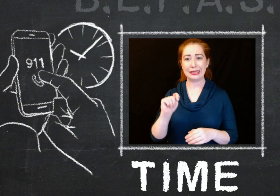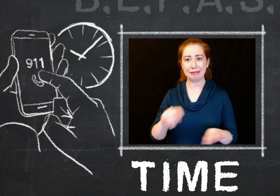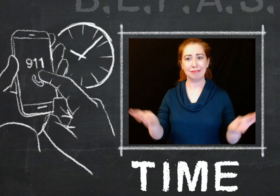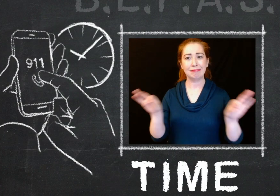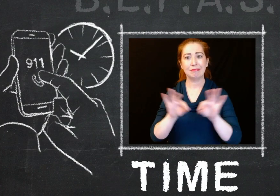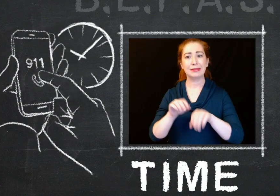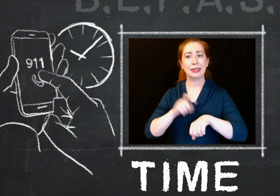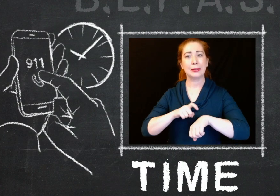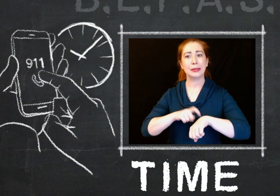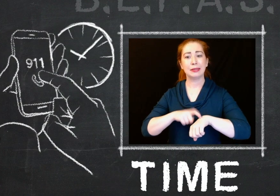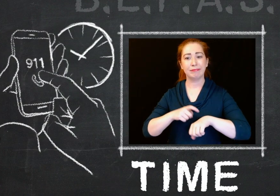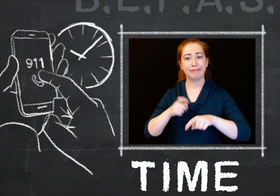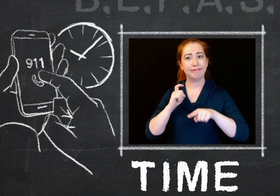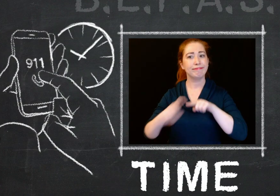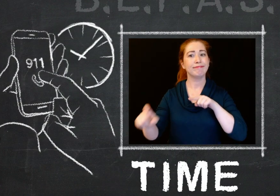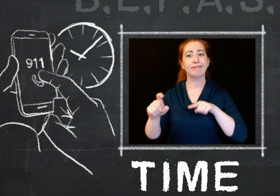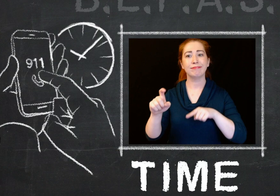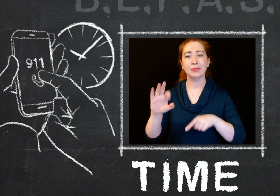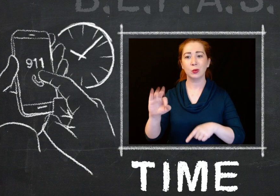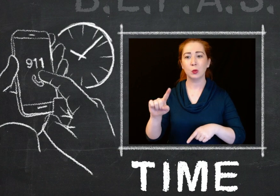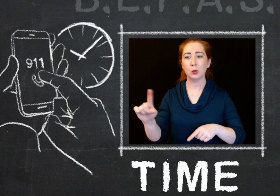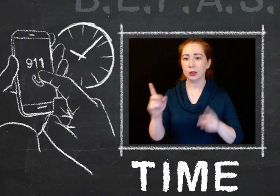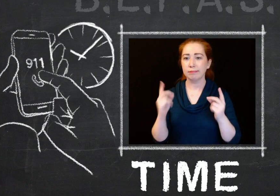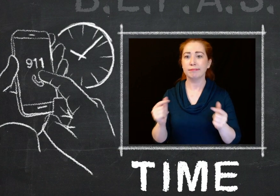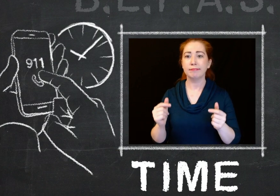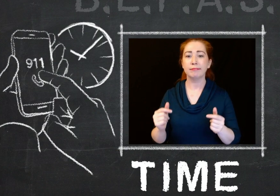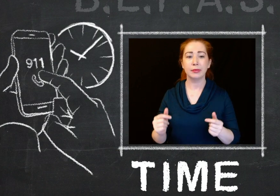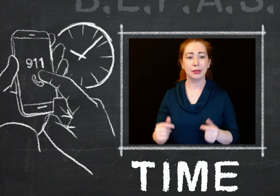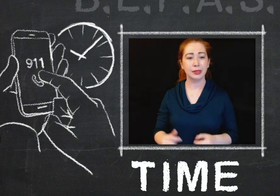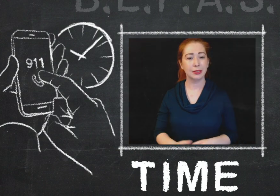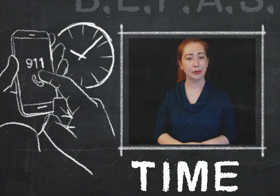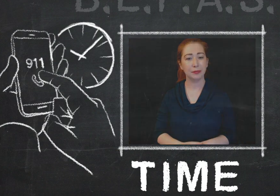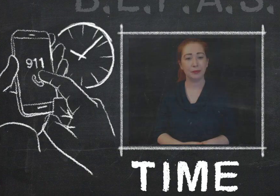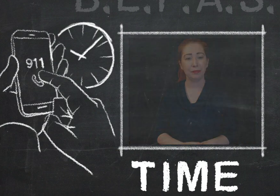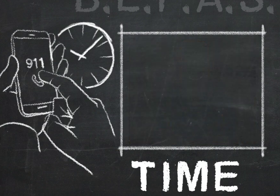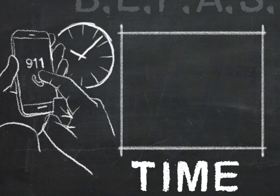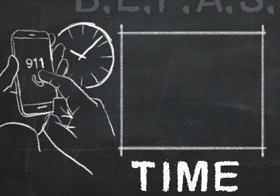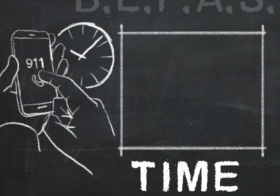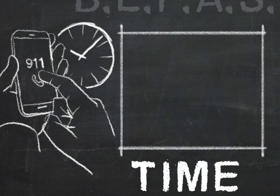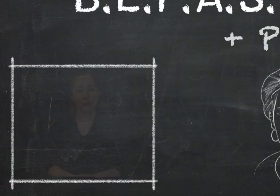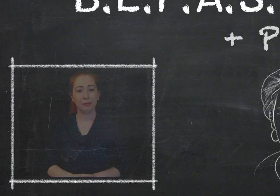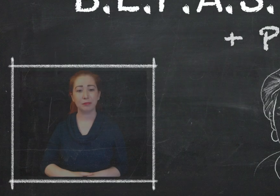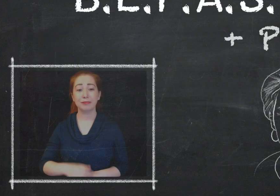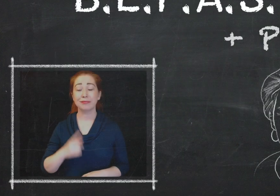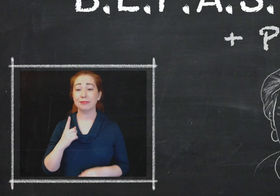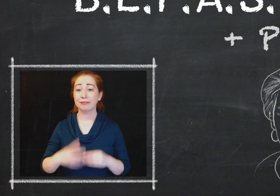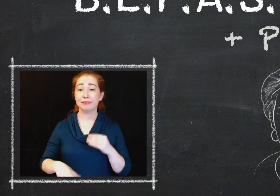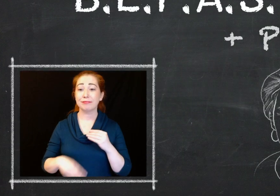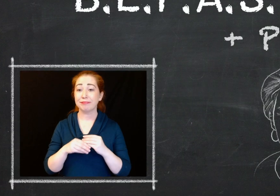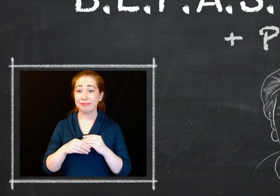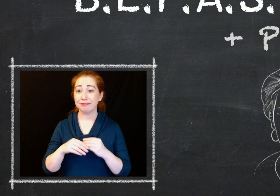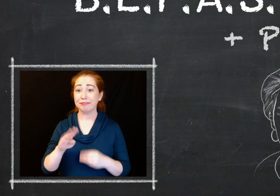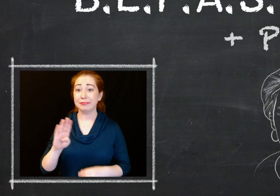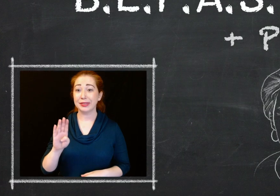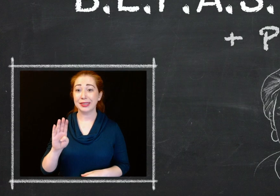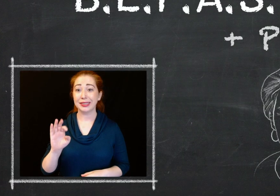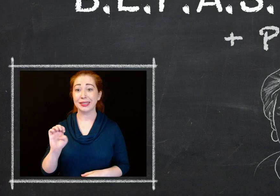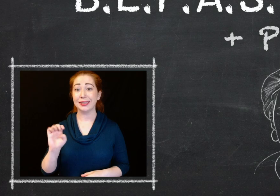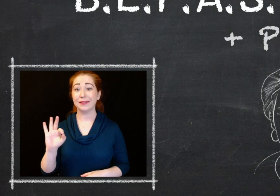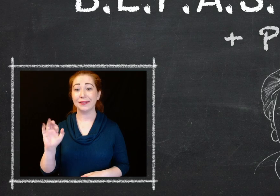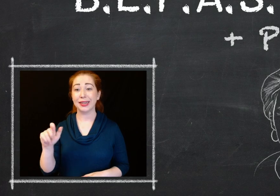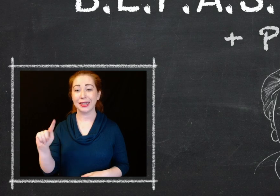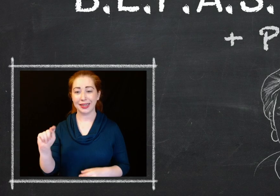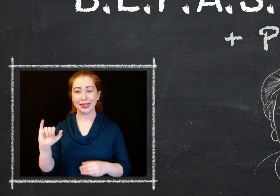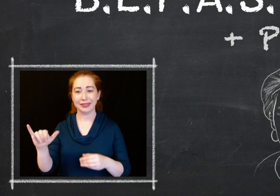T is for time. Time is brain. Immediately call 911. In addition to be fast,